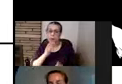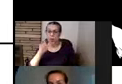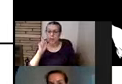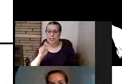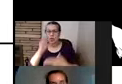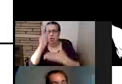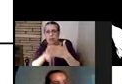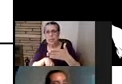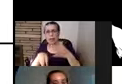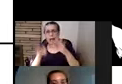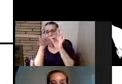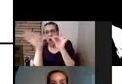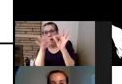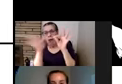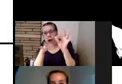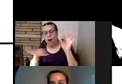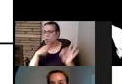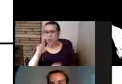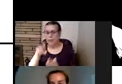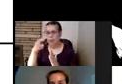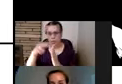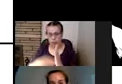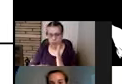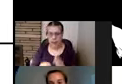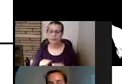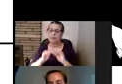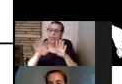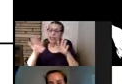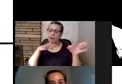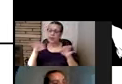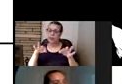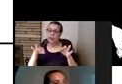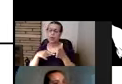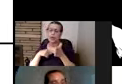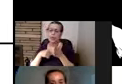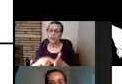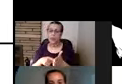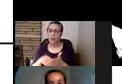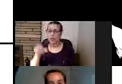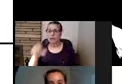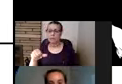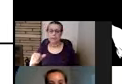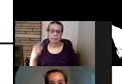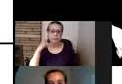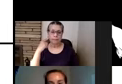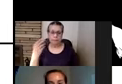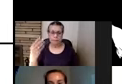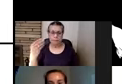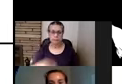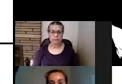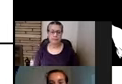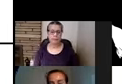long blocks of text. Clear audio instructions easily initiated through the audio button, which you can see here,